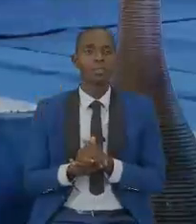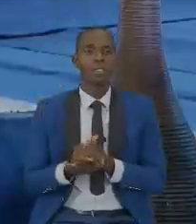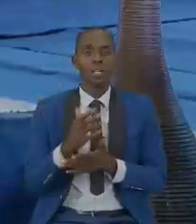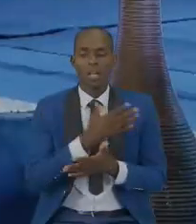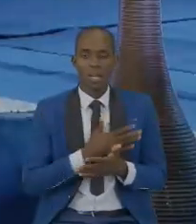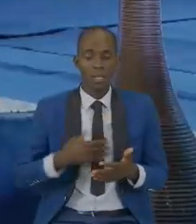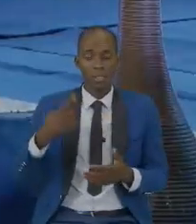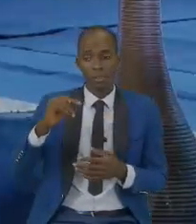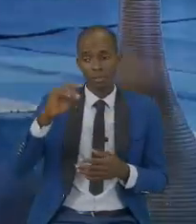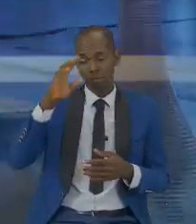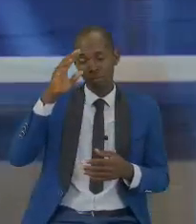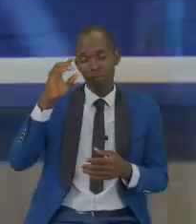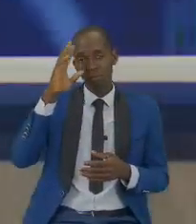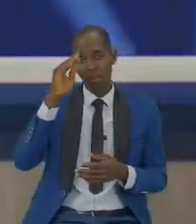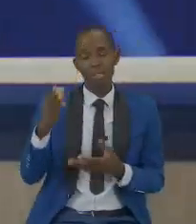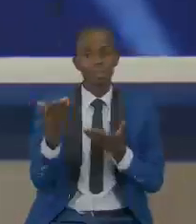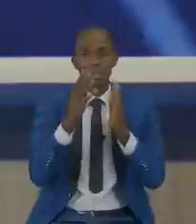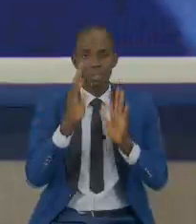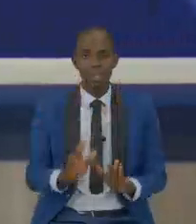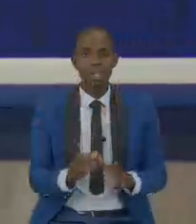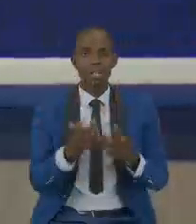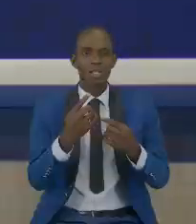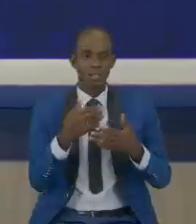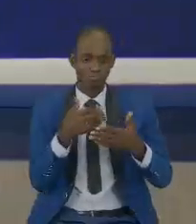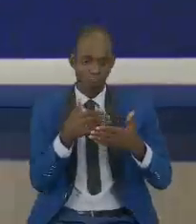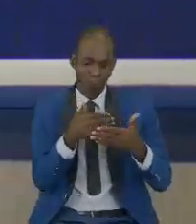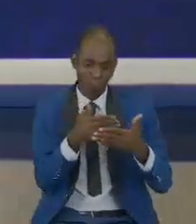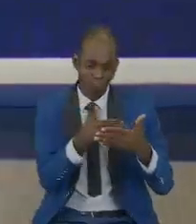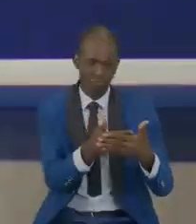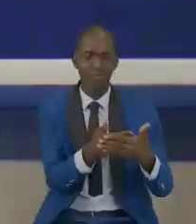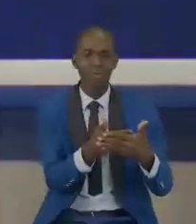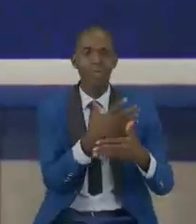servants came near and